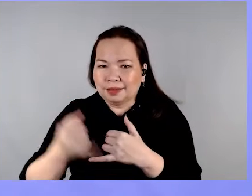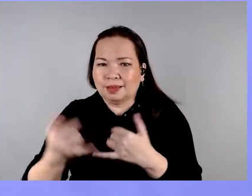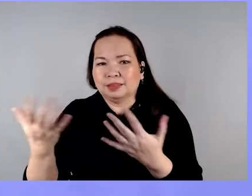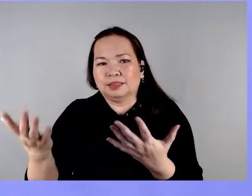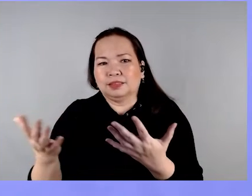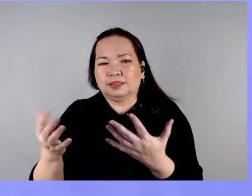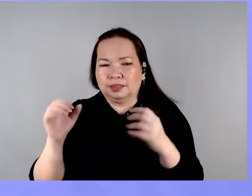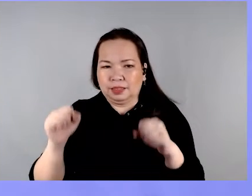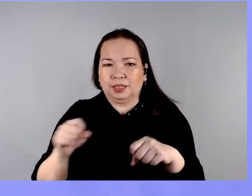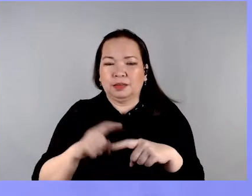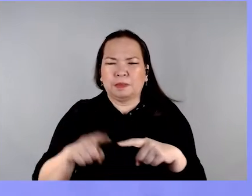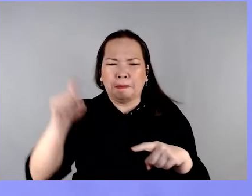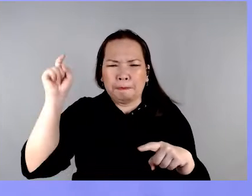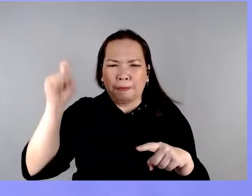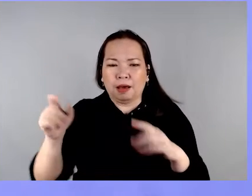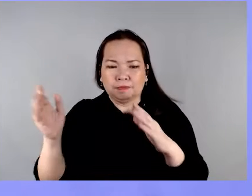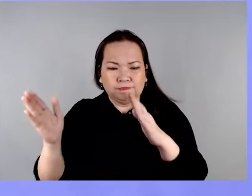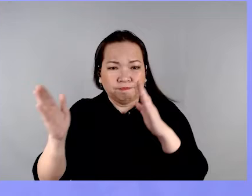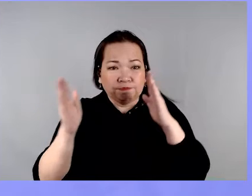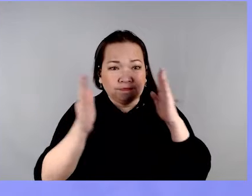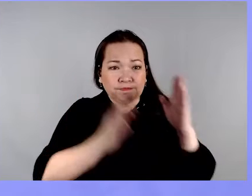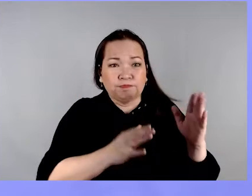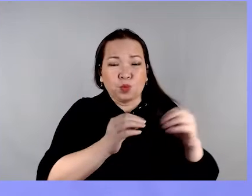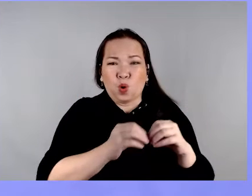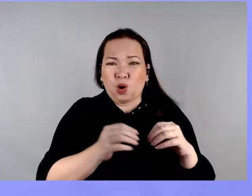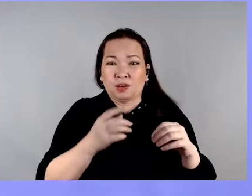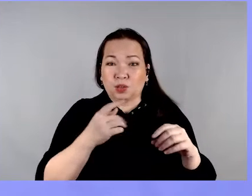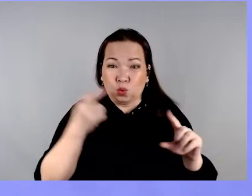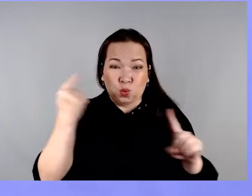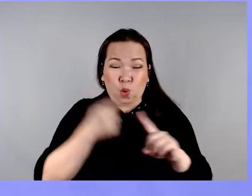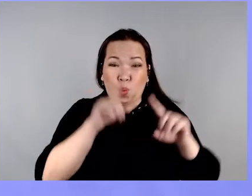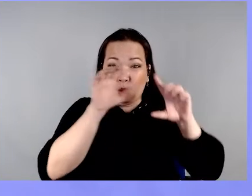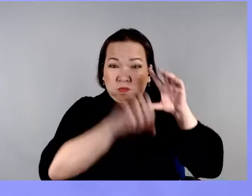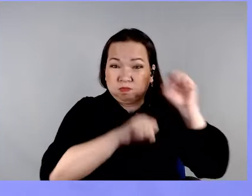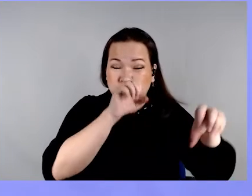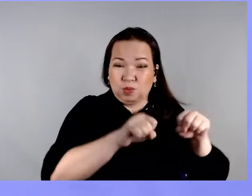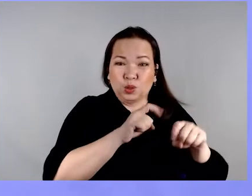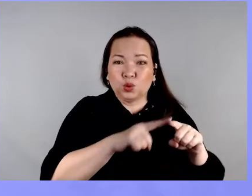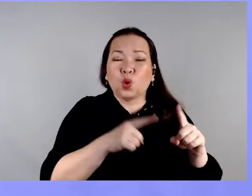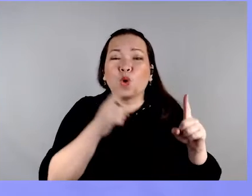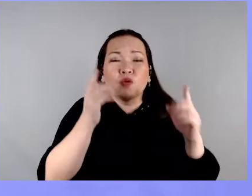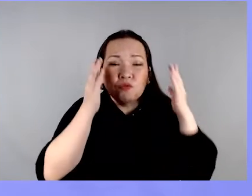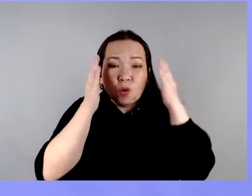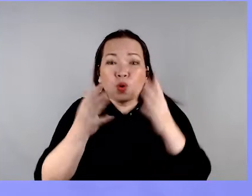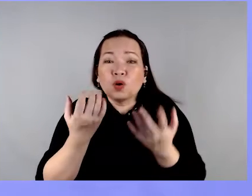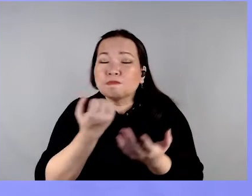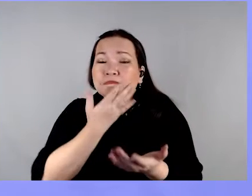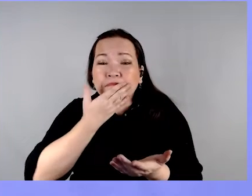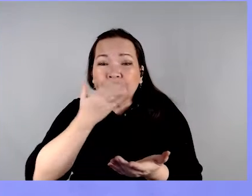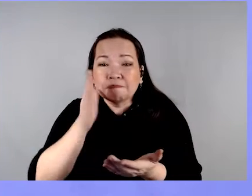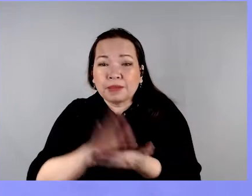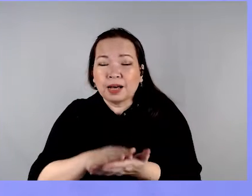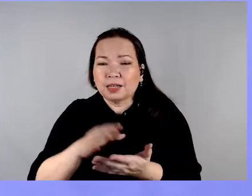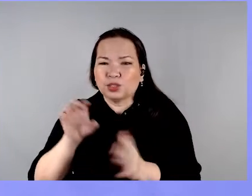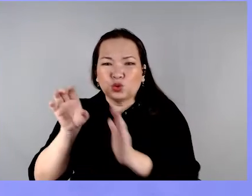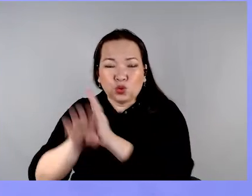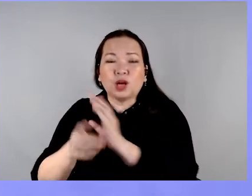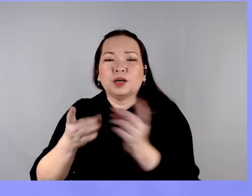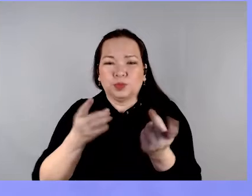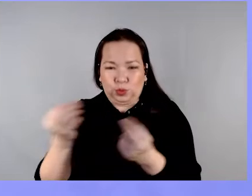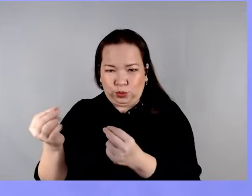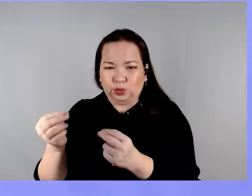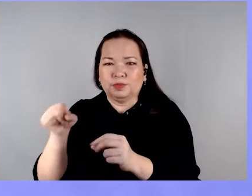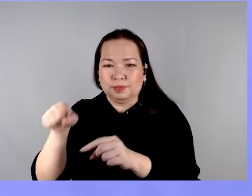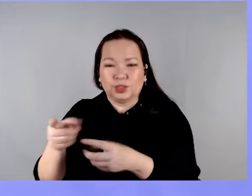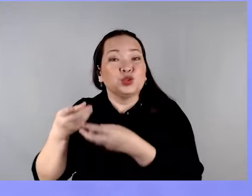incidents of their primary duty. There is a need to shift the focus from the number of arrests made to the number of crimes solved. With